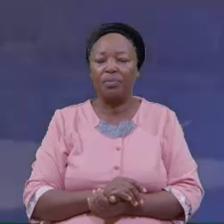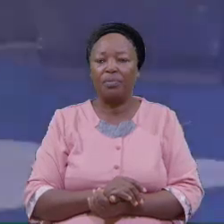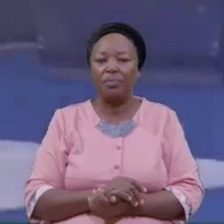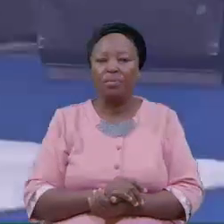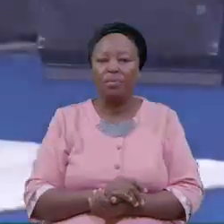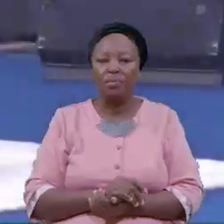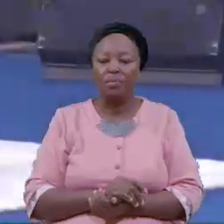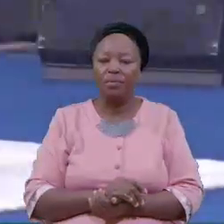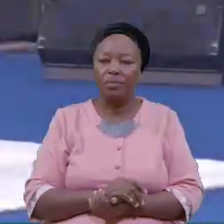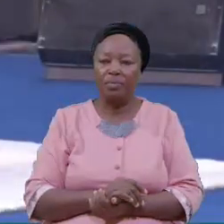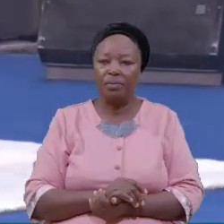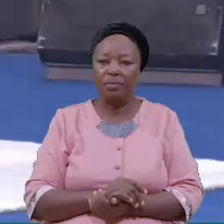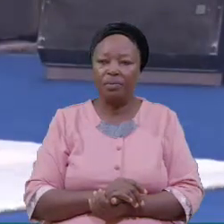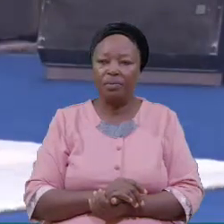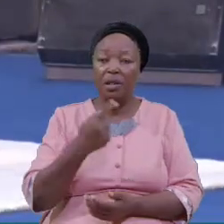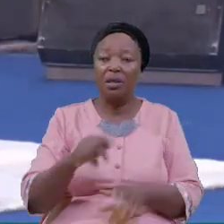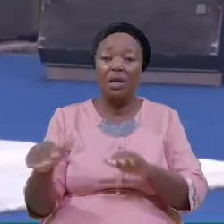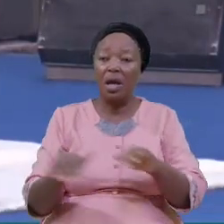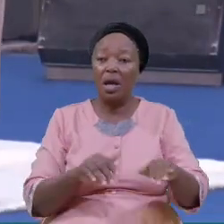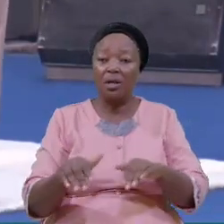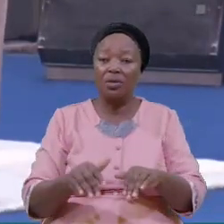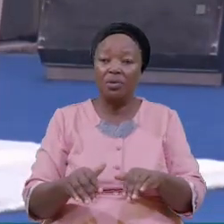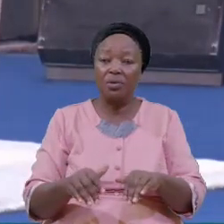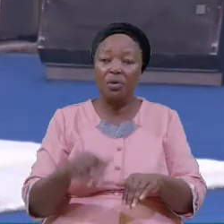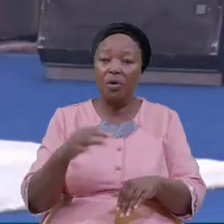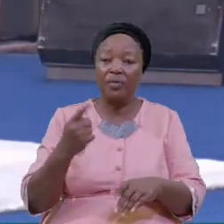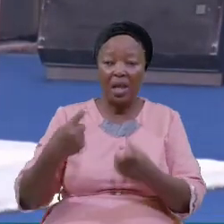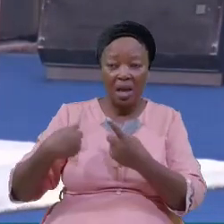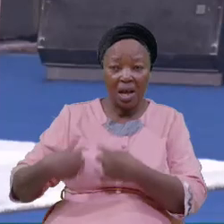The action or the act of Achan,